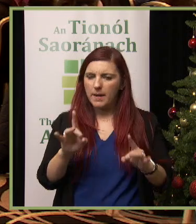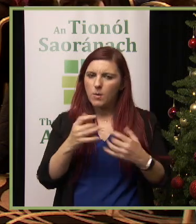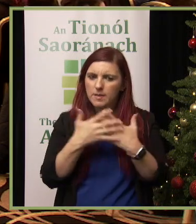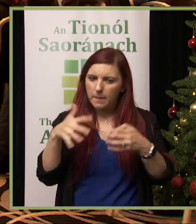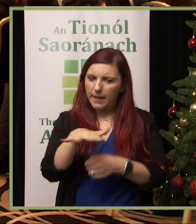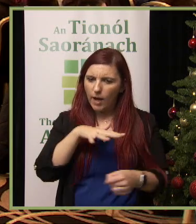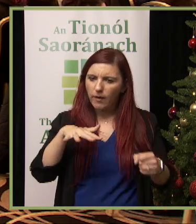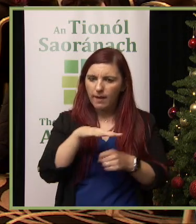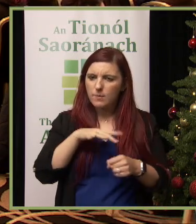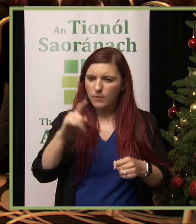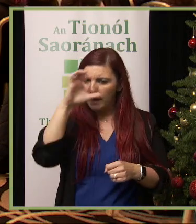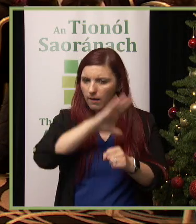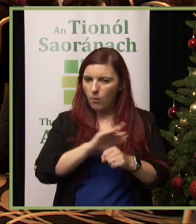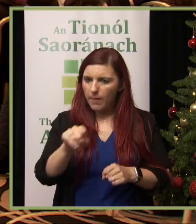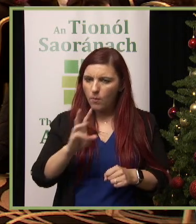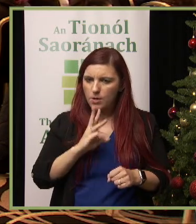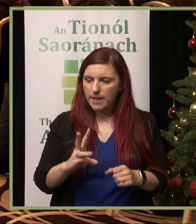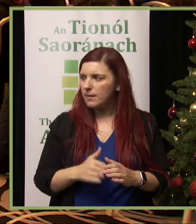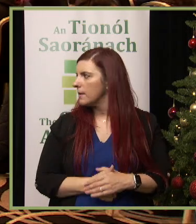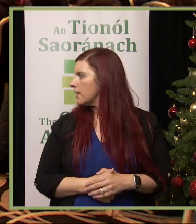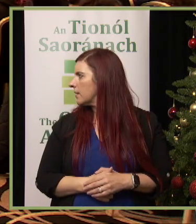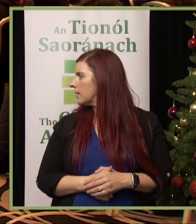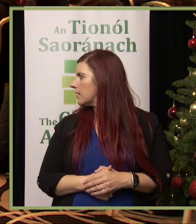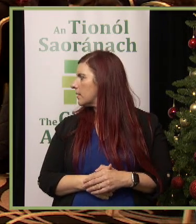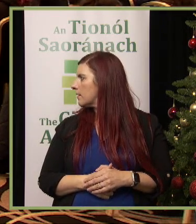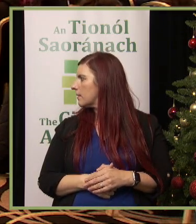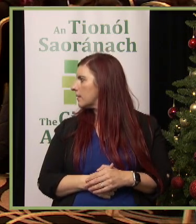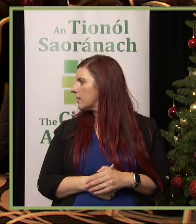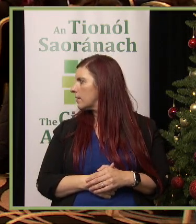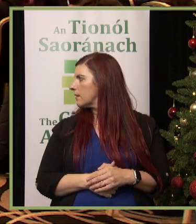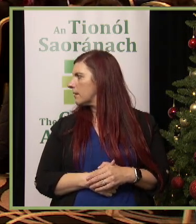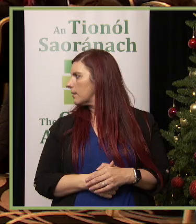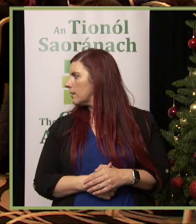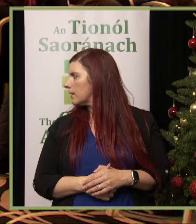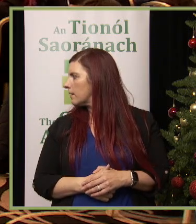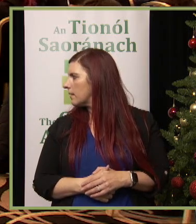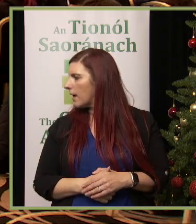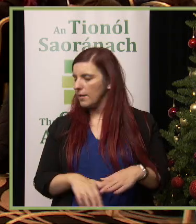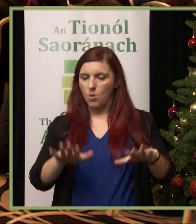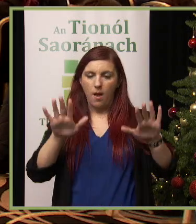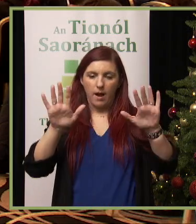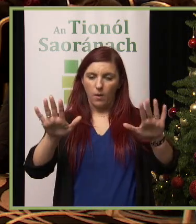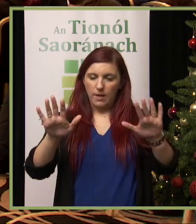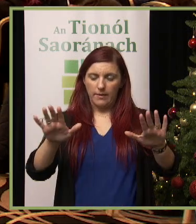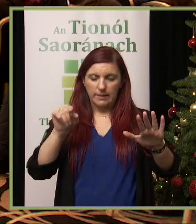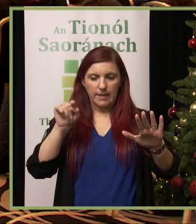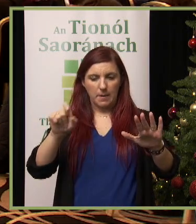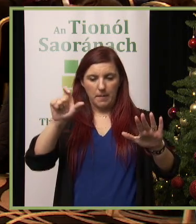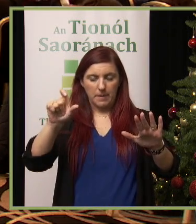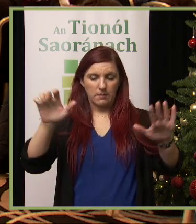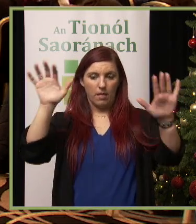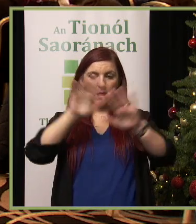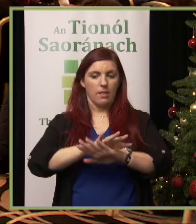area. Okay, hold on now, because this is where the room can get a bit of a disarray. I take that point,